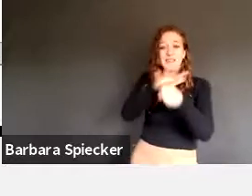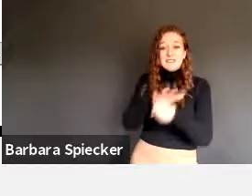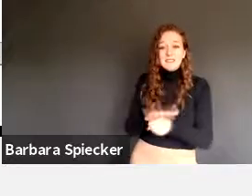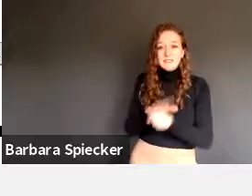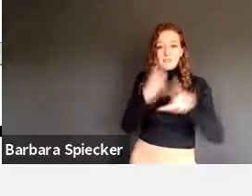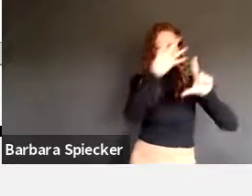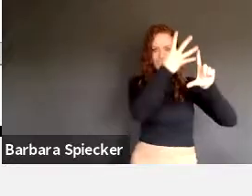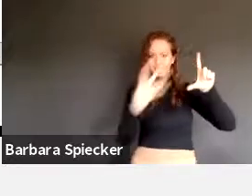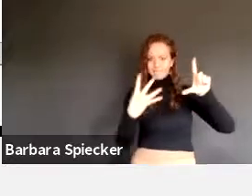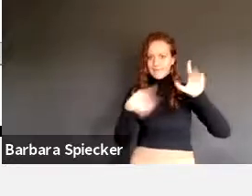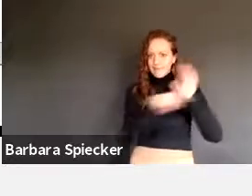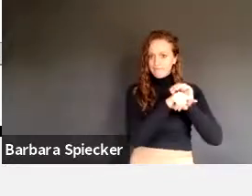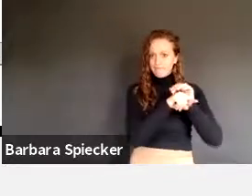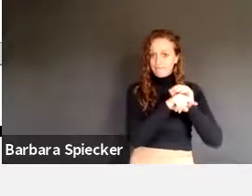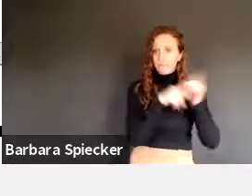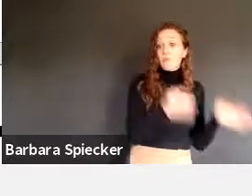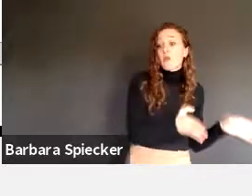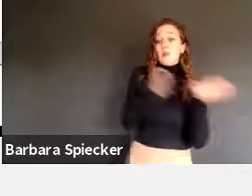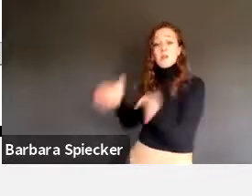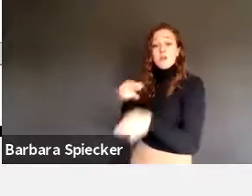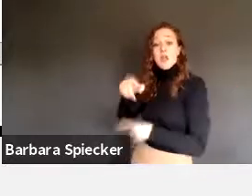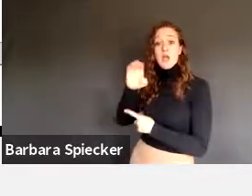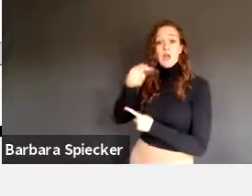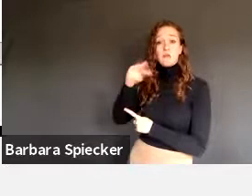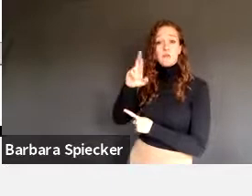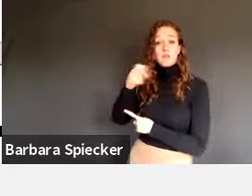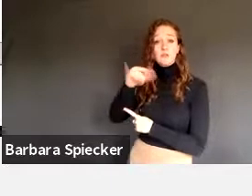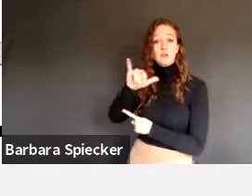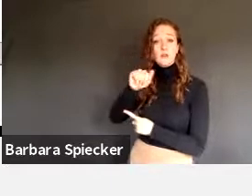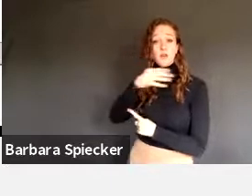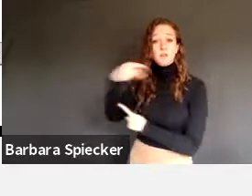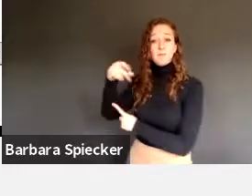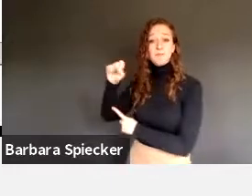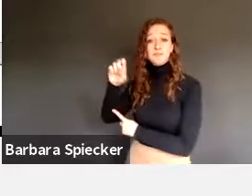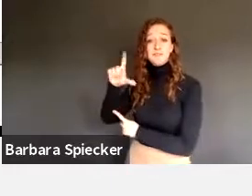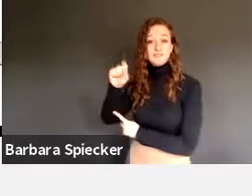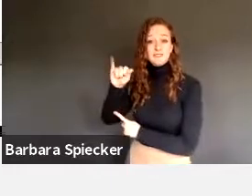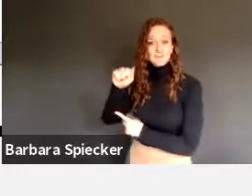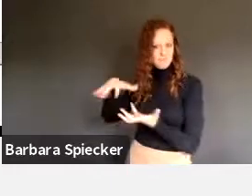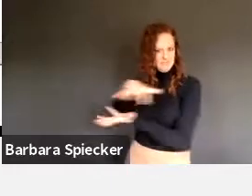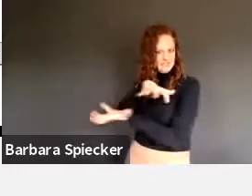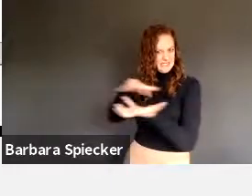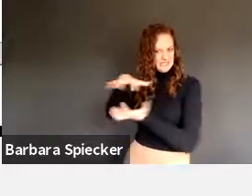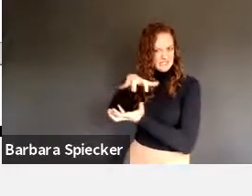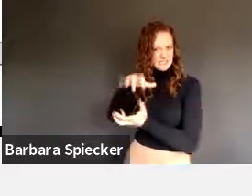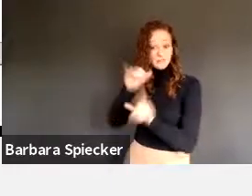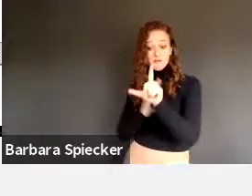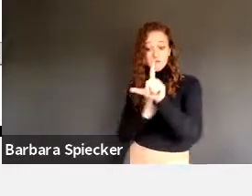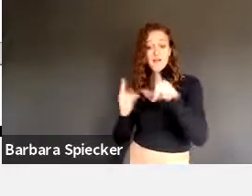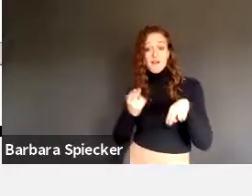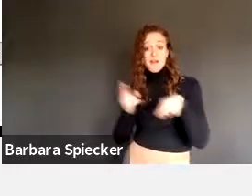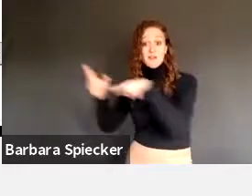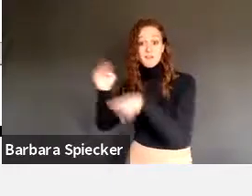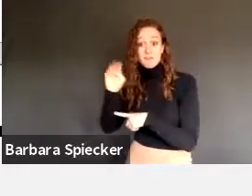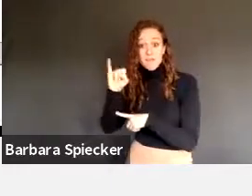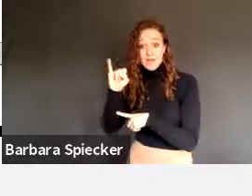to increasing MEI across every site. The responses of Egregia and Pistelcia were mixed, and